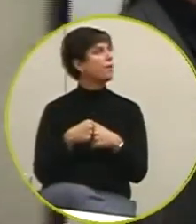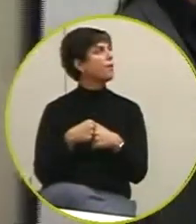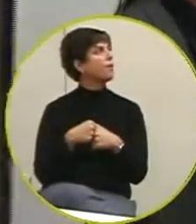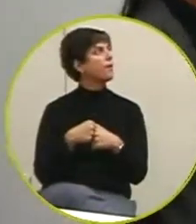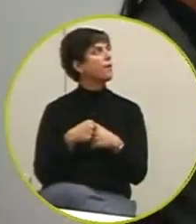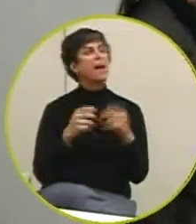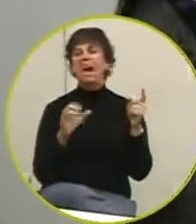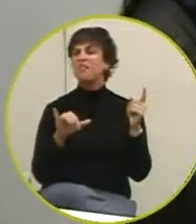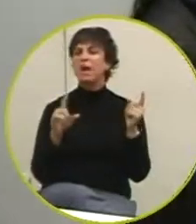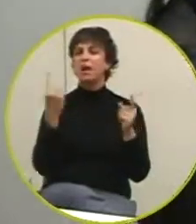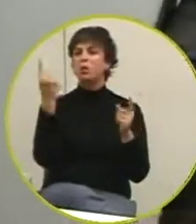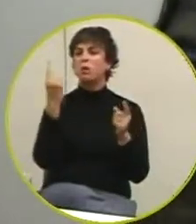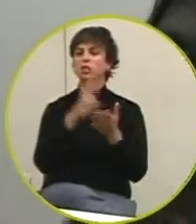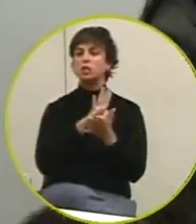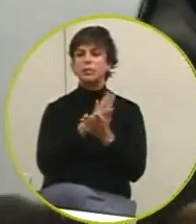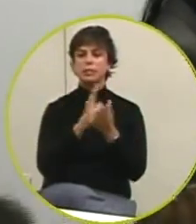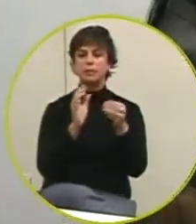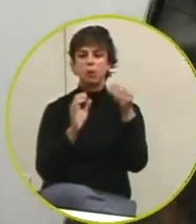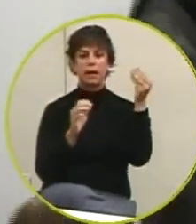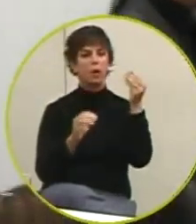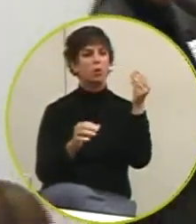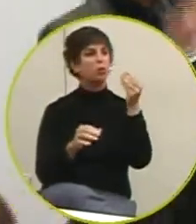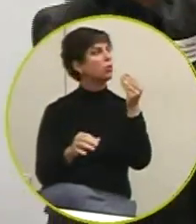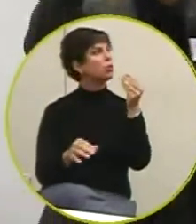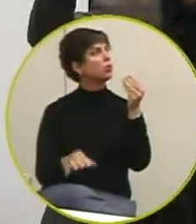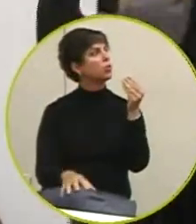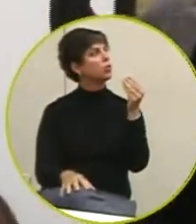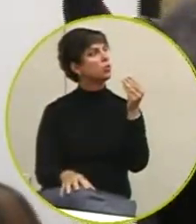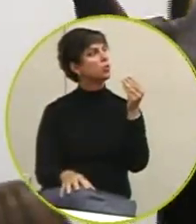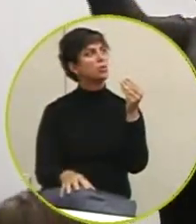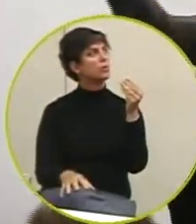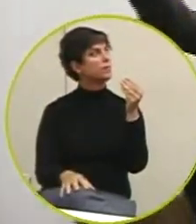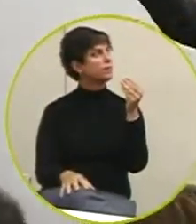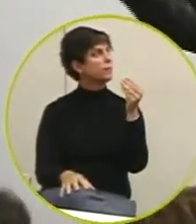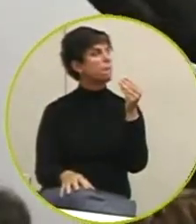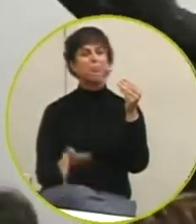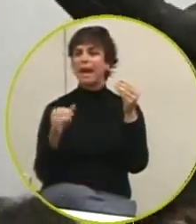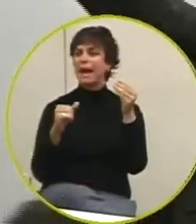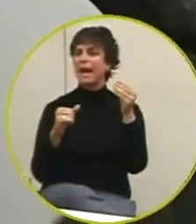this single sheet. It has a pyramid